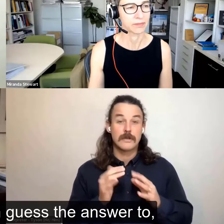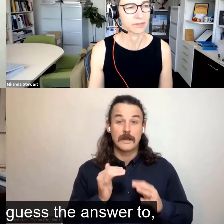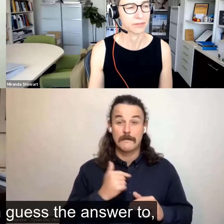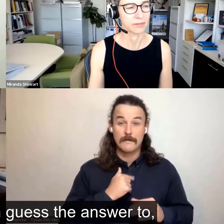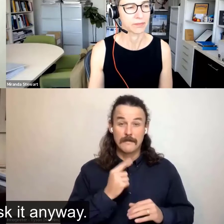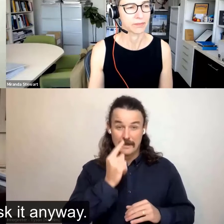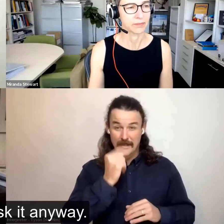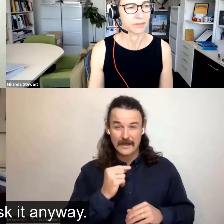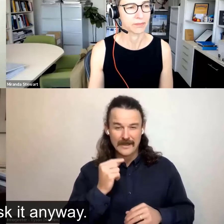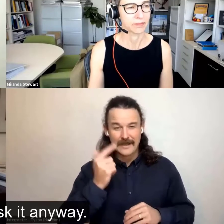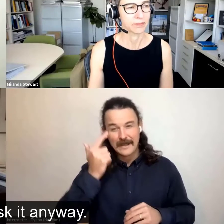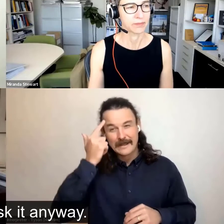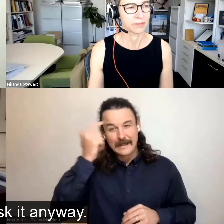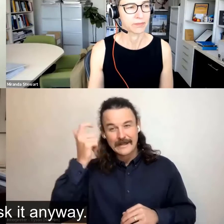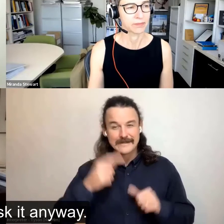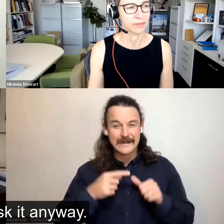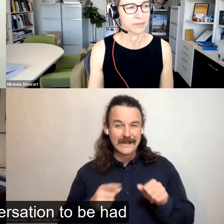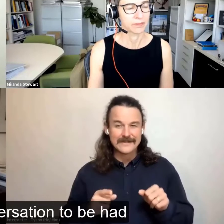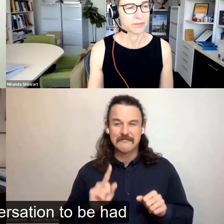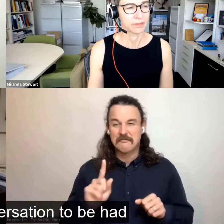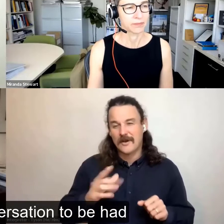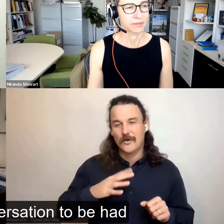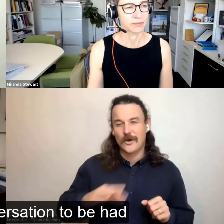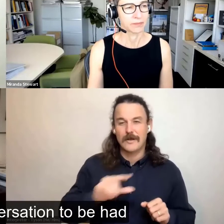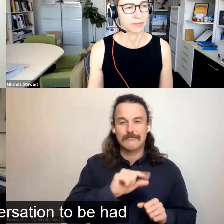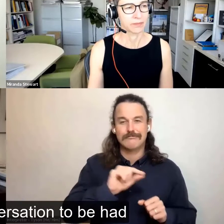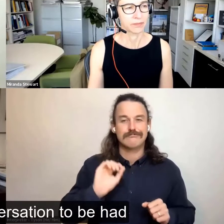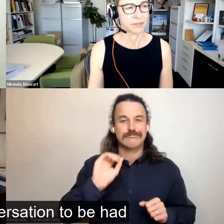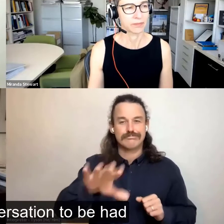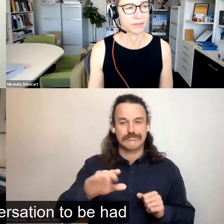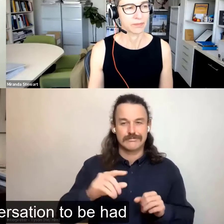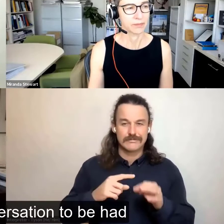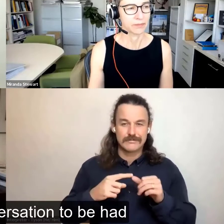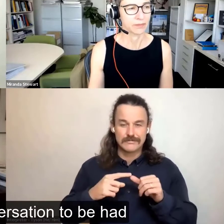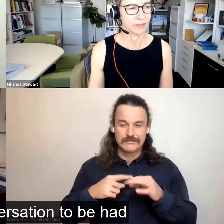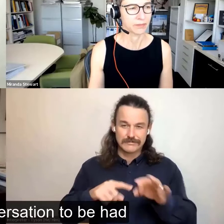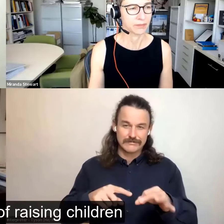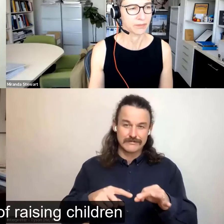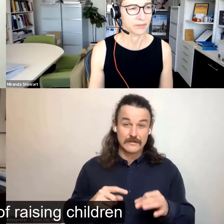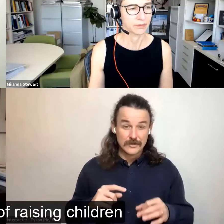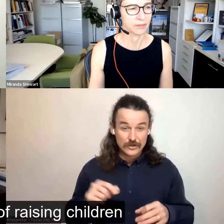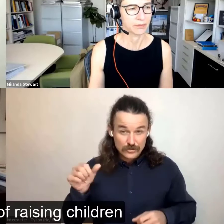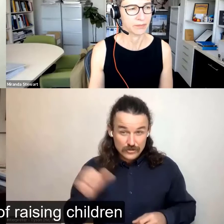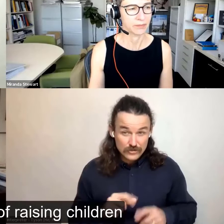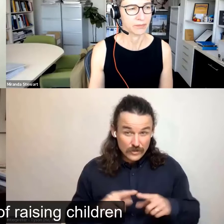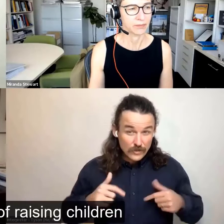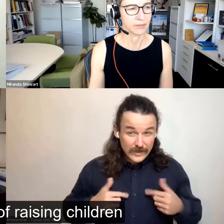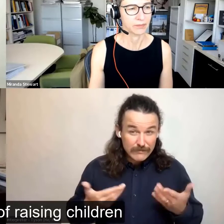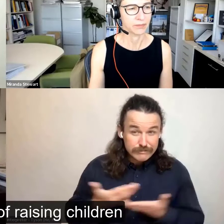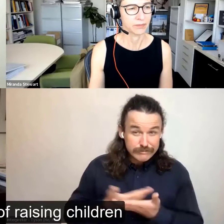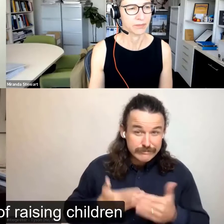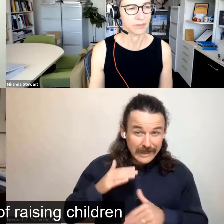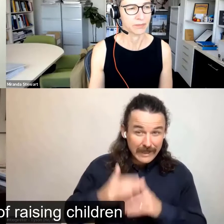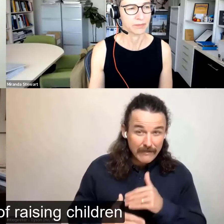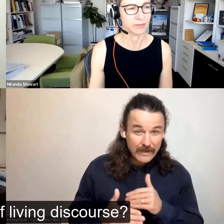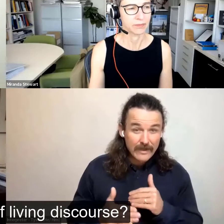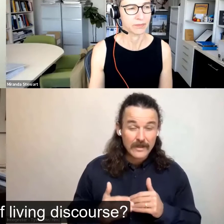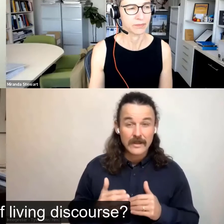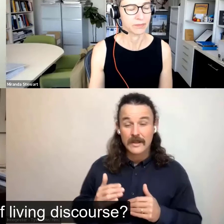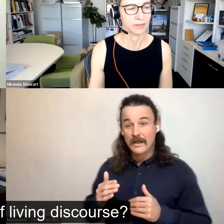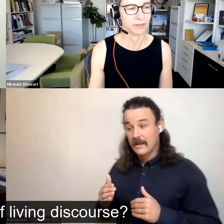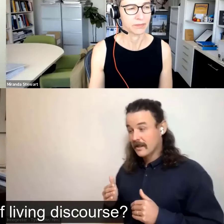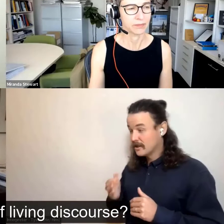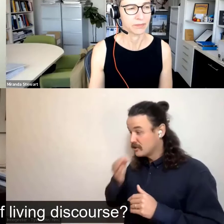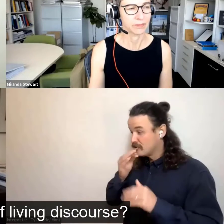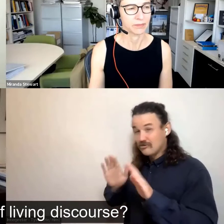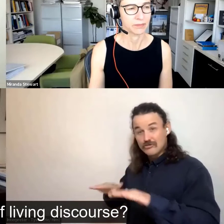the answer to, but we'll ask it anyway. Is there a conversation to be had about the cost of raising children within